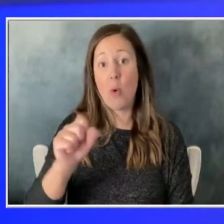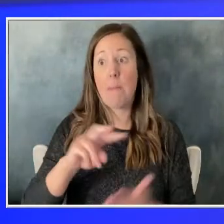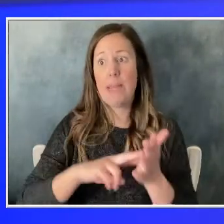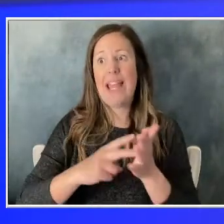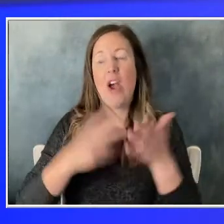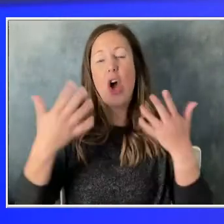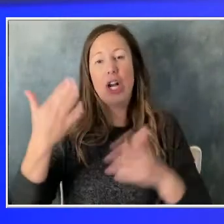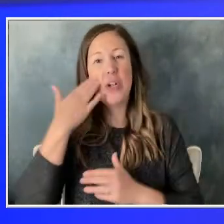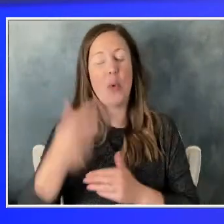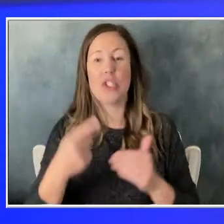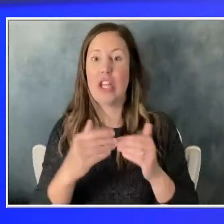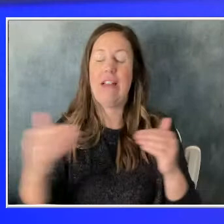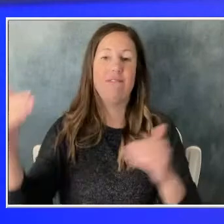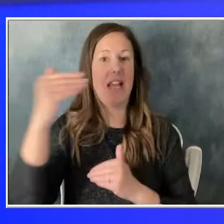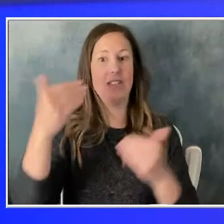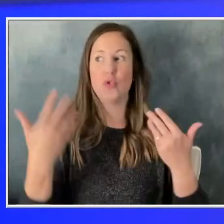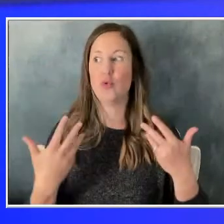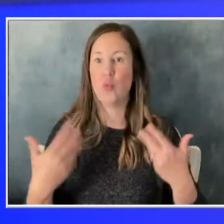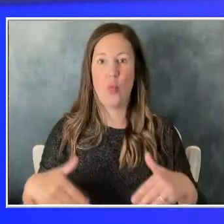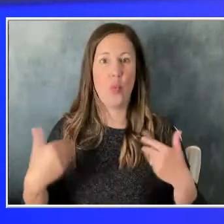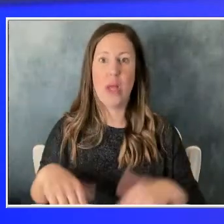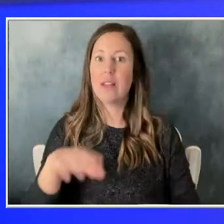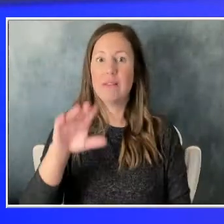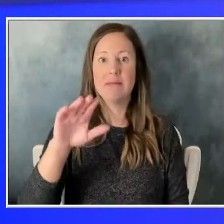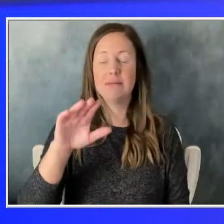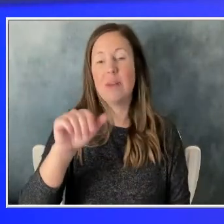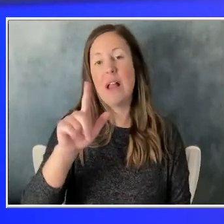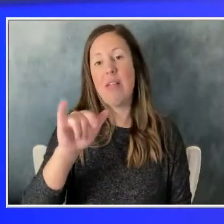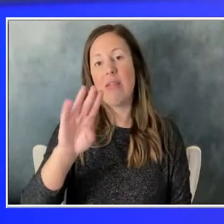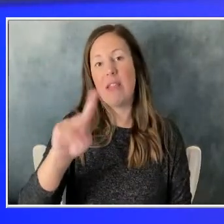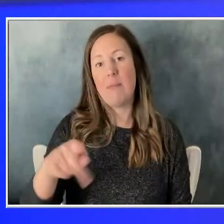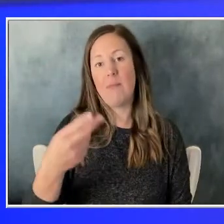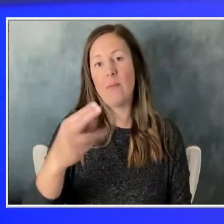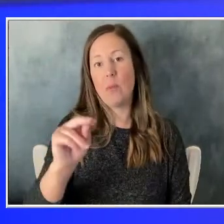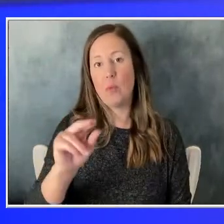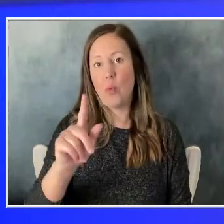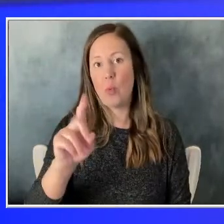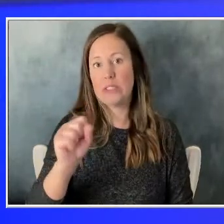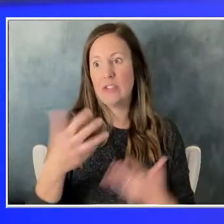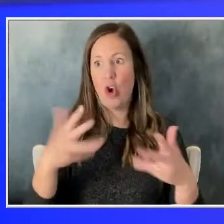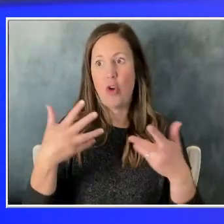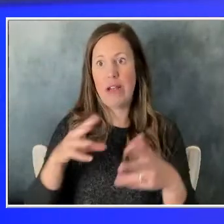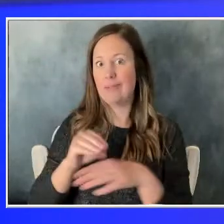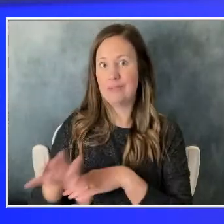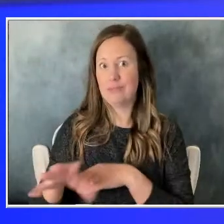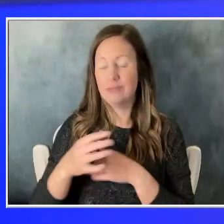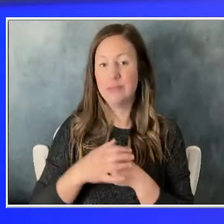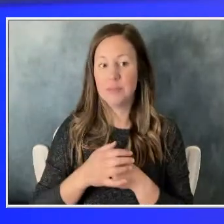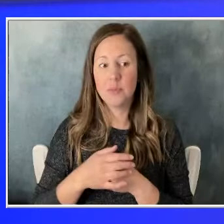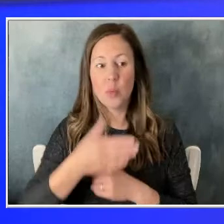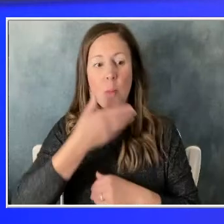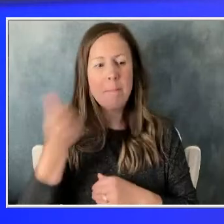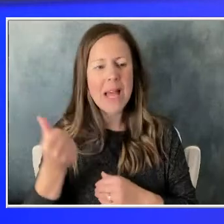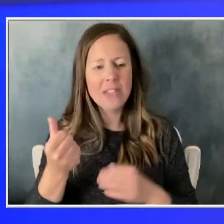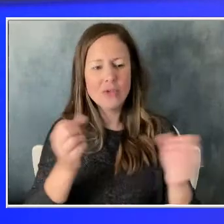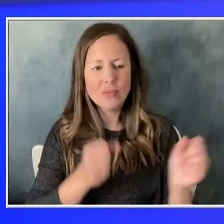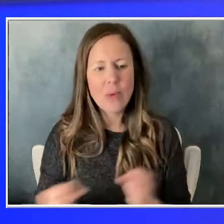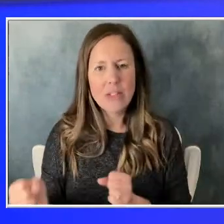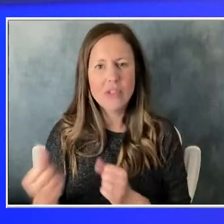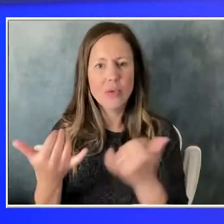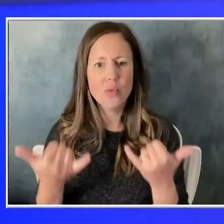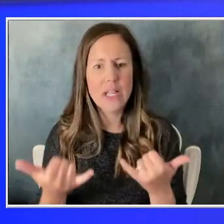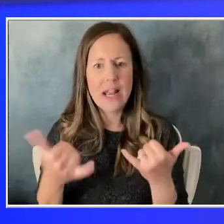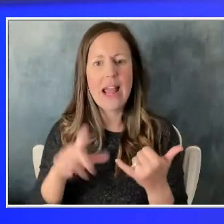stomach are involved. So the best knowledge today is when we're still on diagnostic